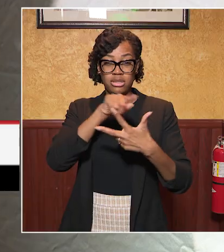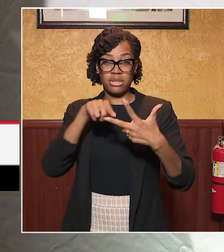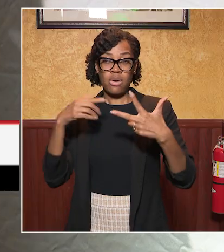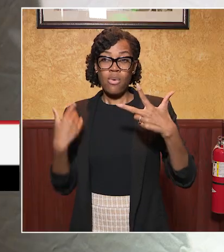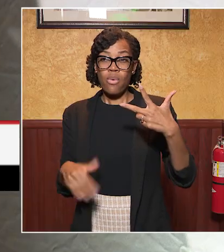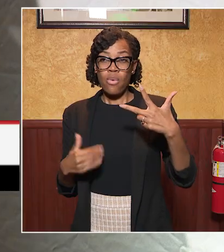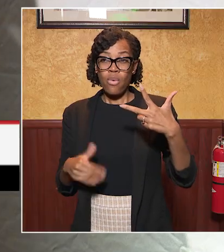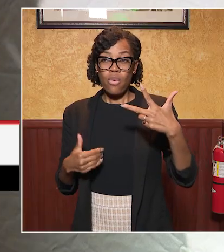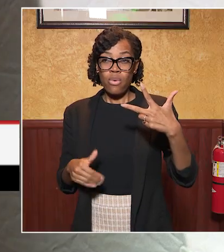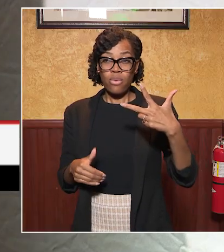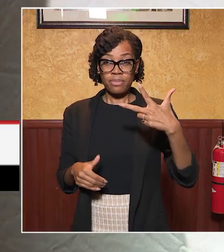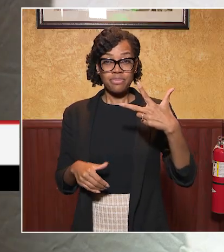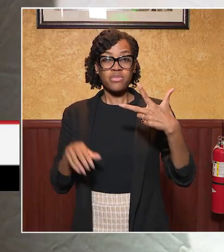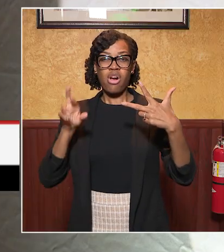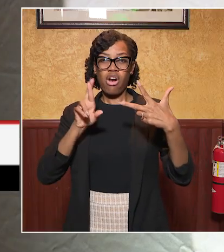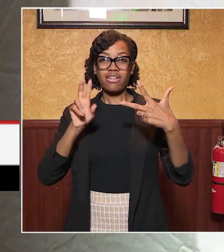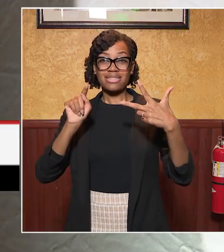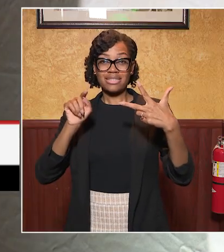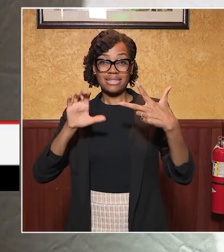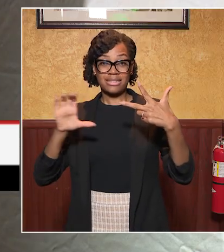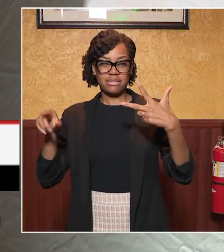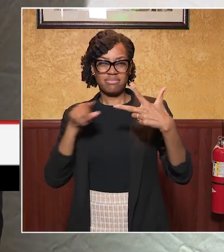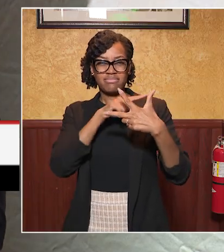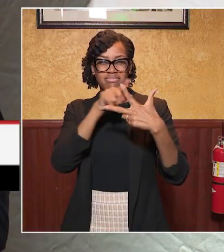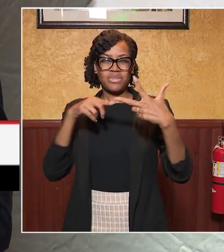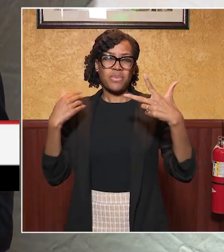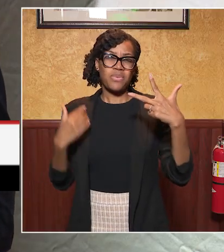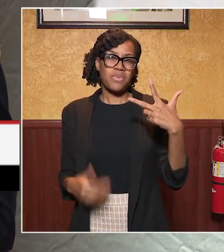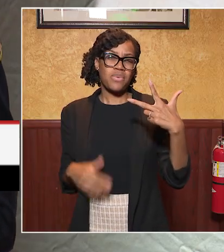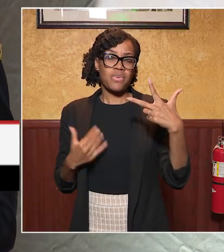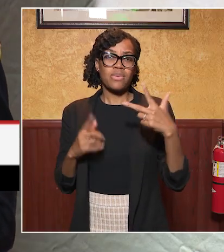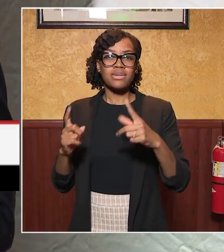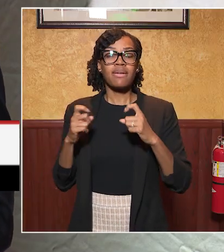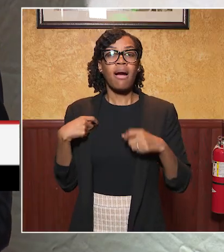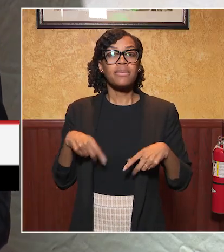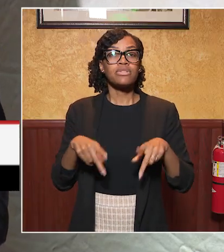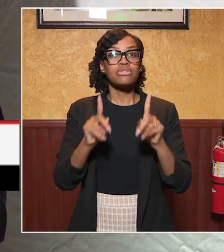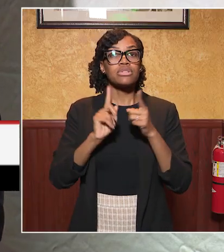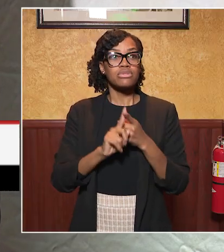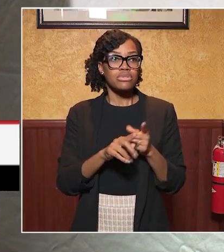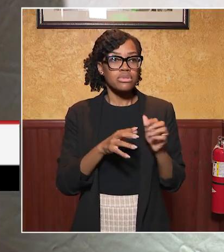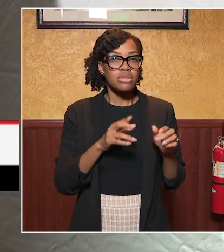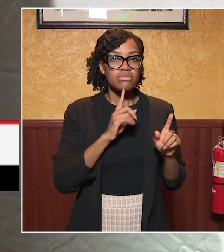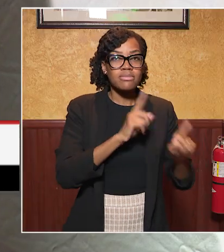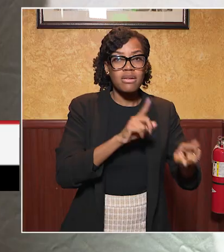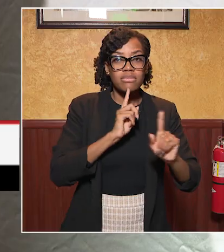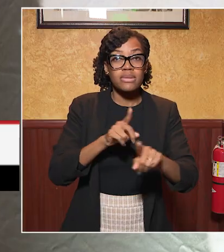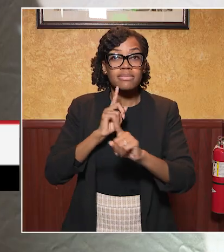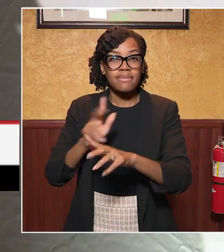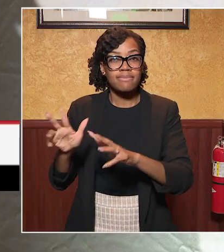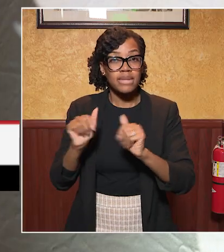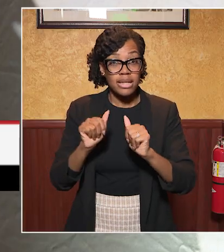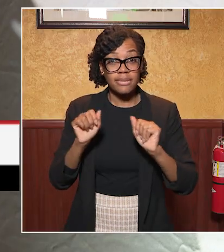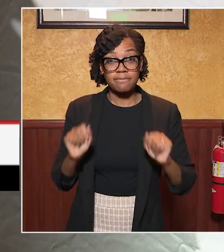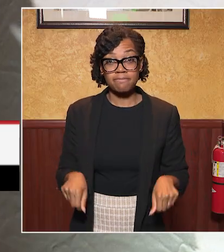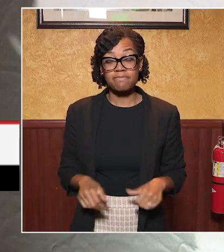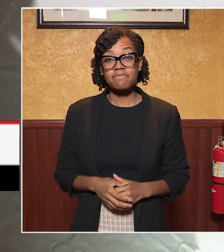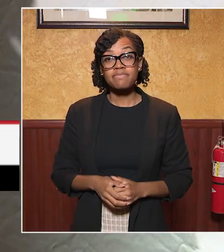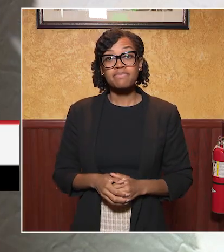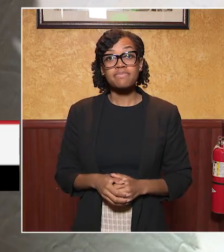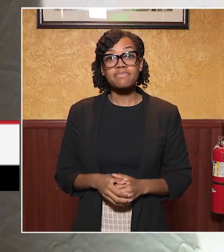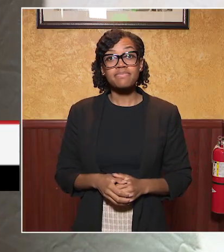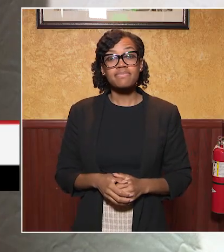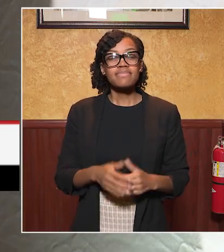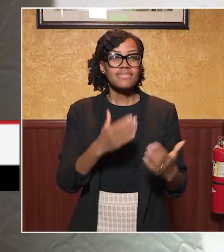ability to respond and to investigate incidents very swiftly and effectively. And I want to say thank you to our members